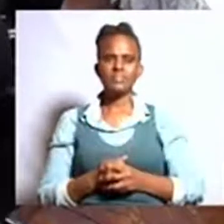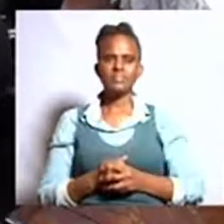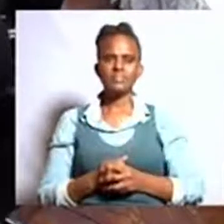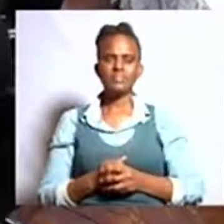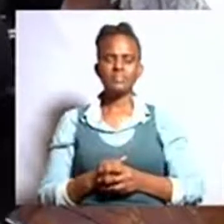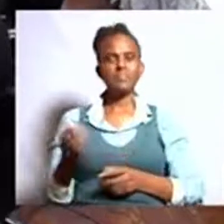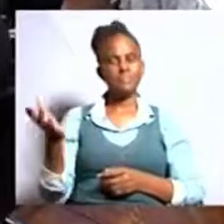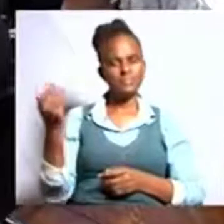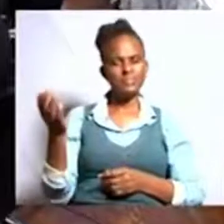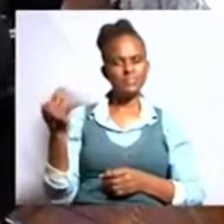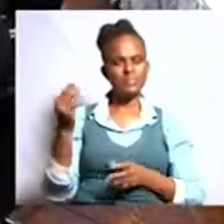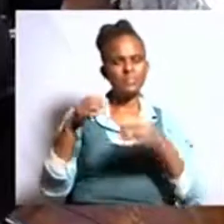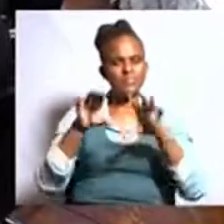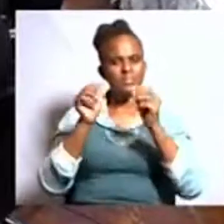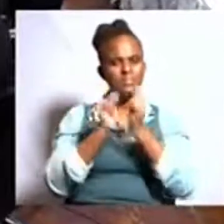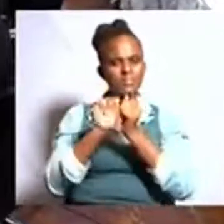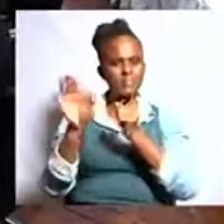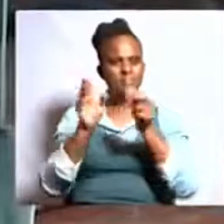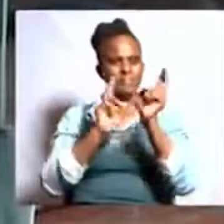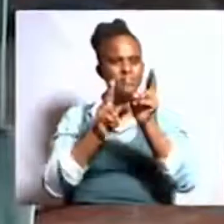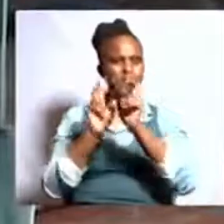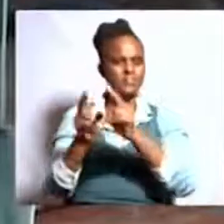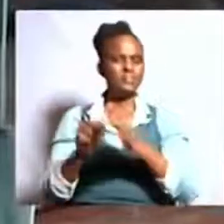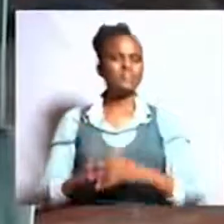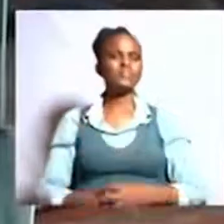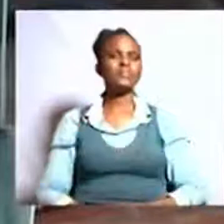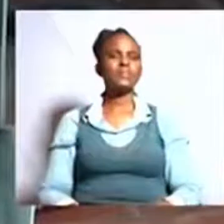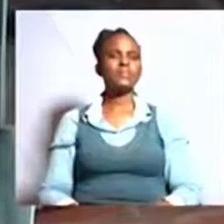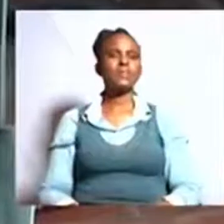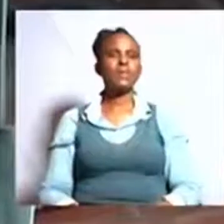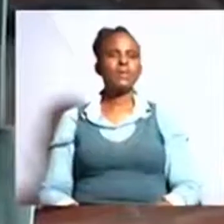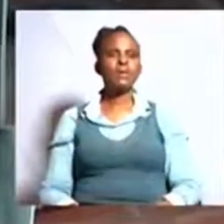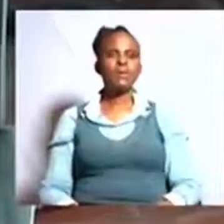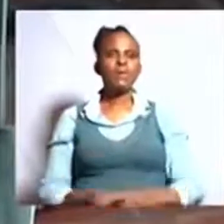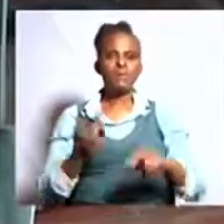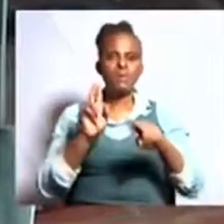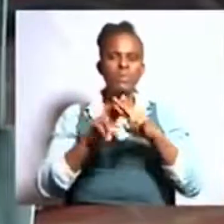Director of Finance, proceed with your response. Thank you, Chair.